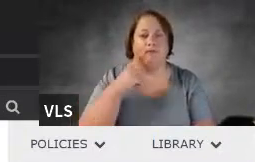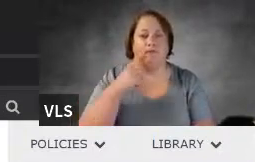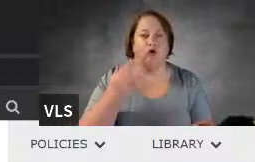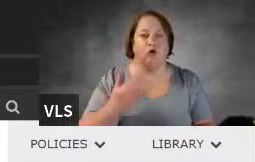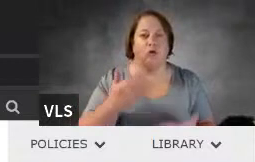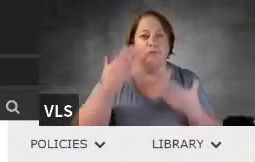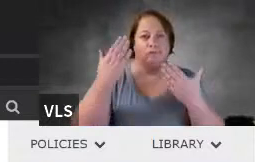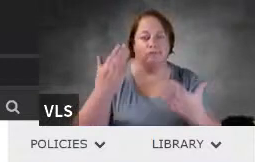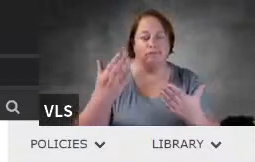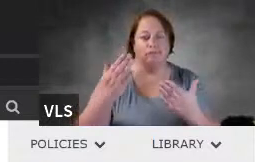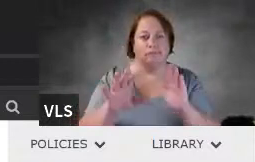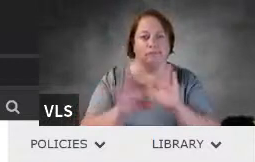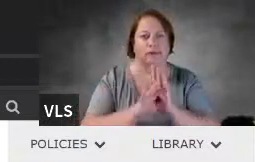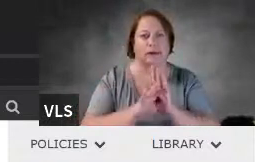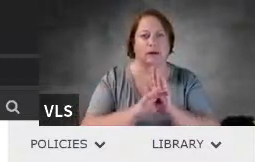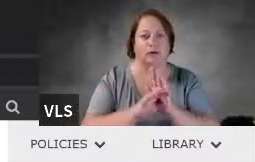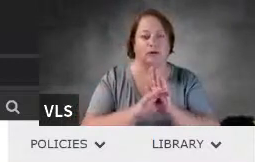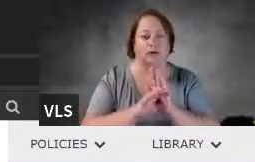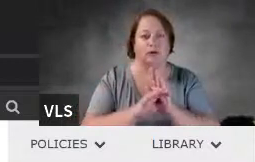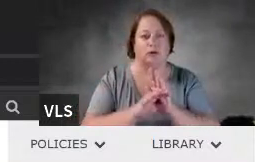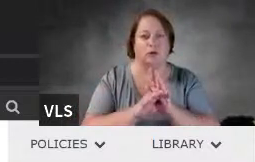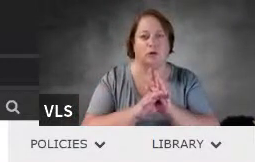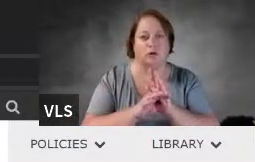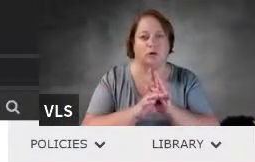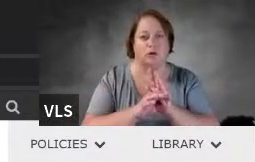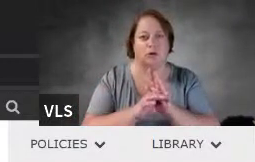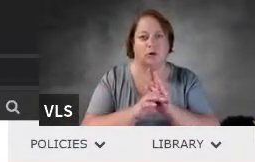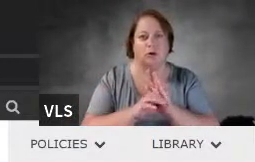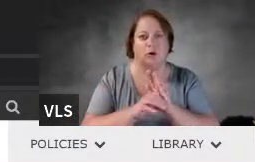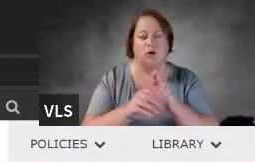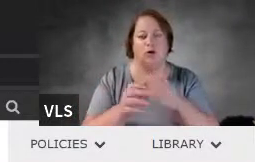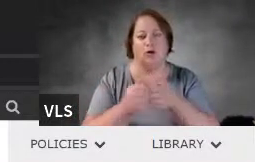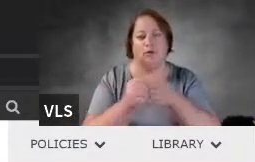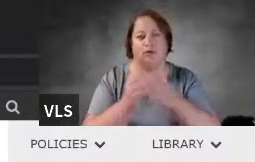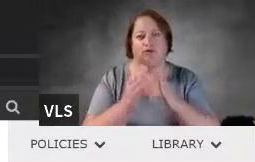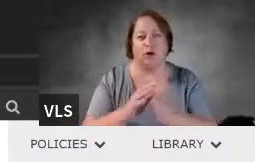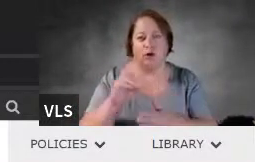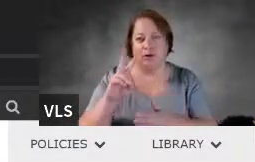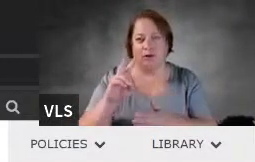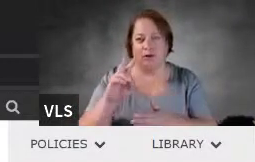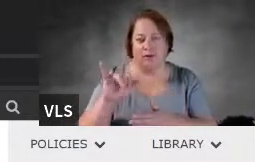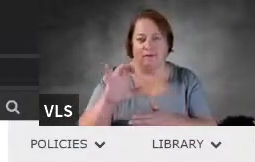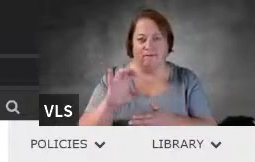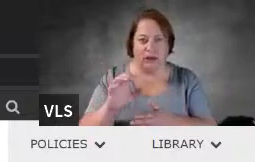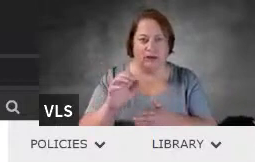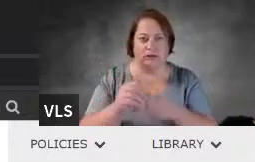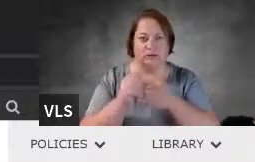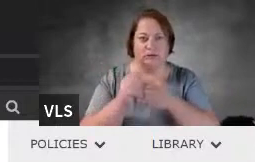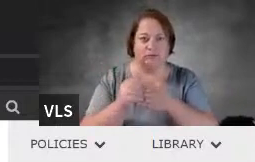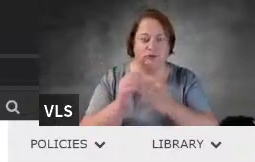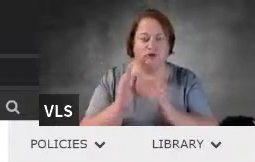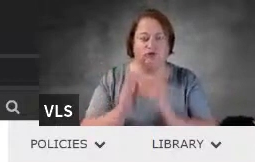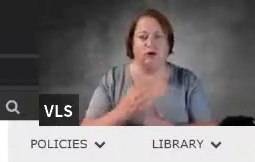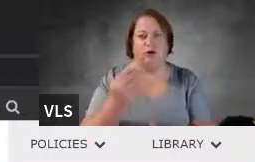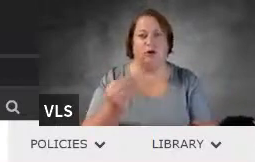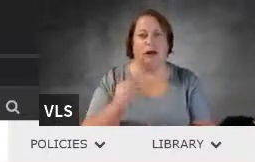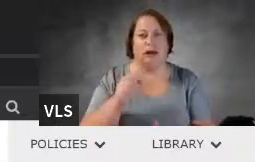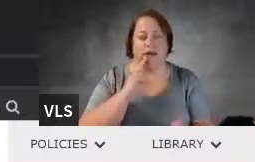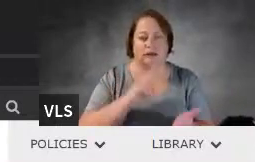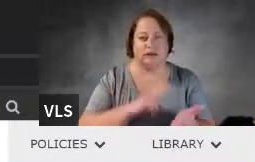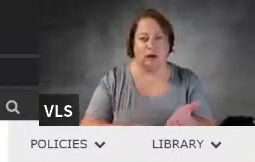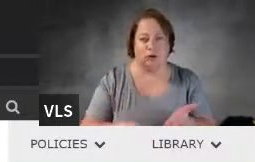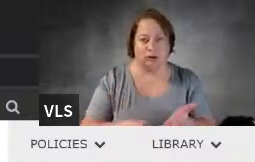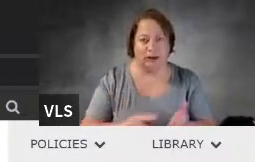nominations are the chair of the governing council, the vice chair of the governing council, and